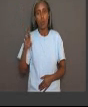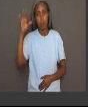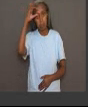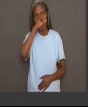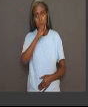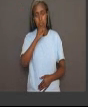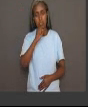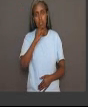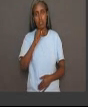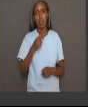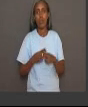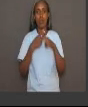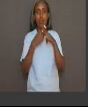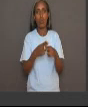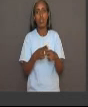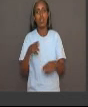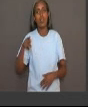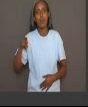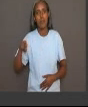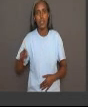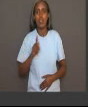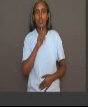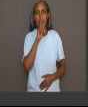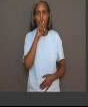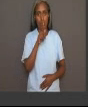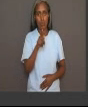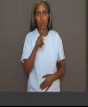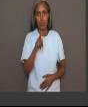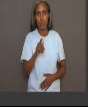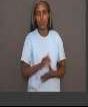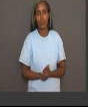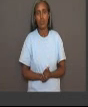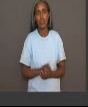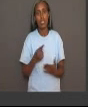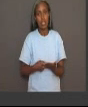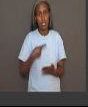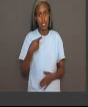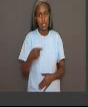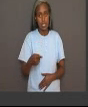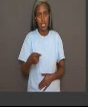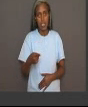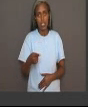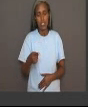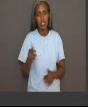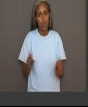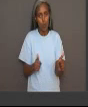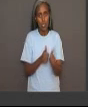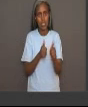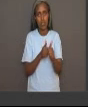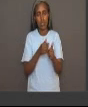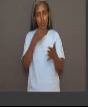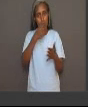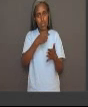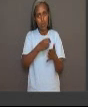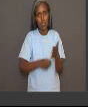premise called P is true, then the consequent